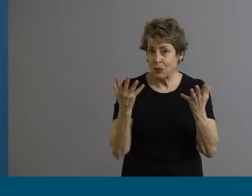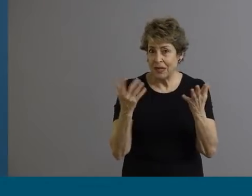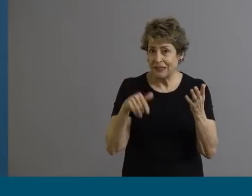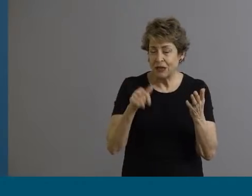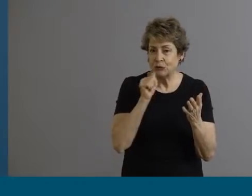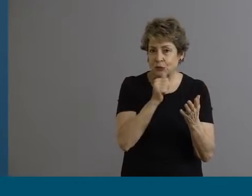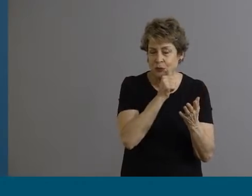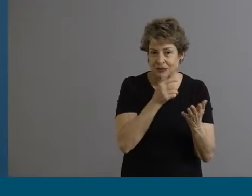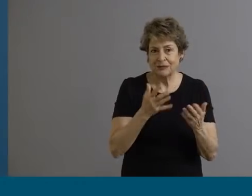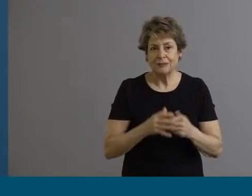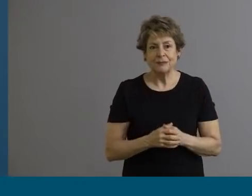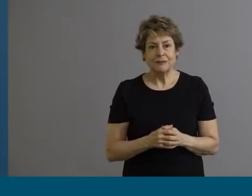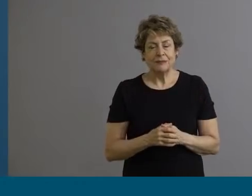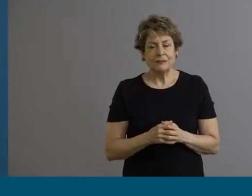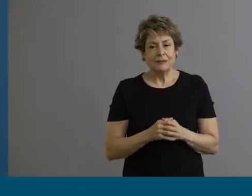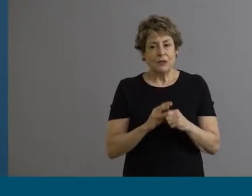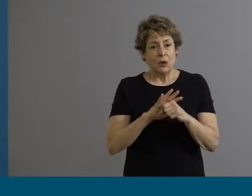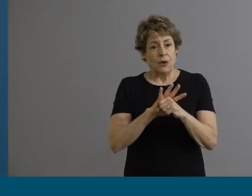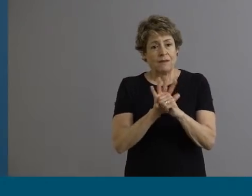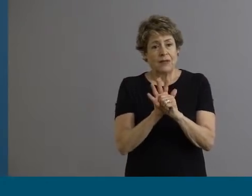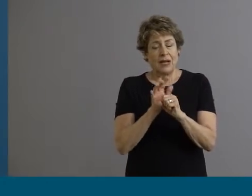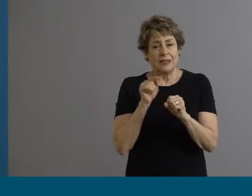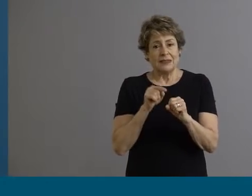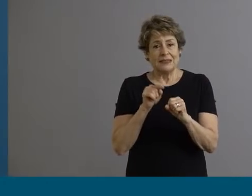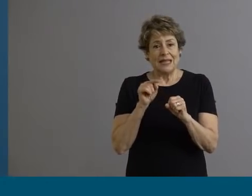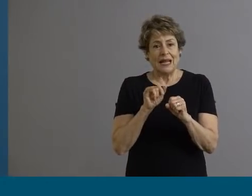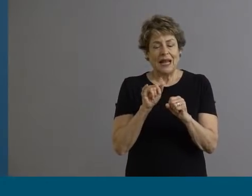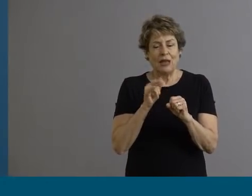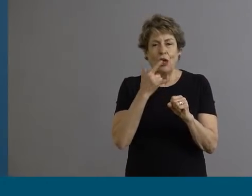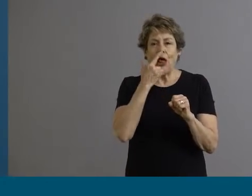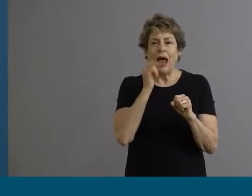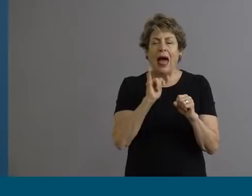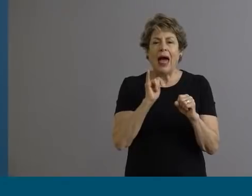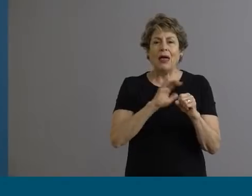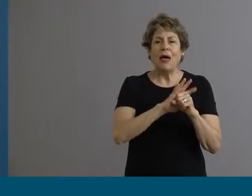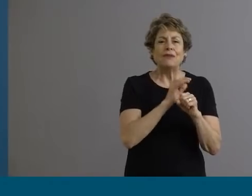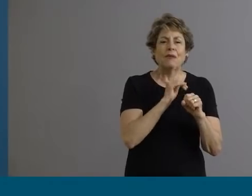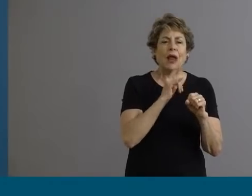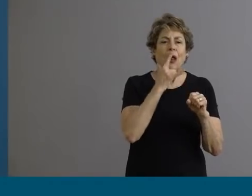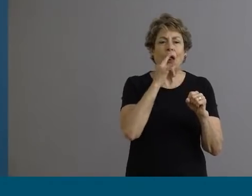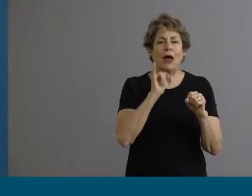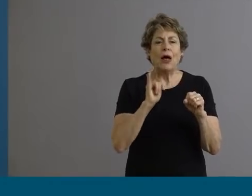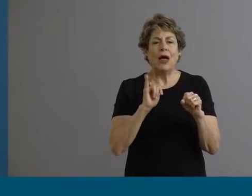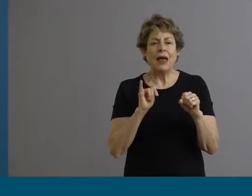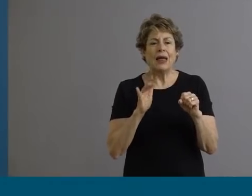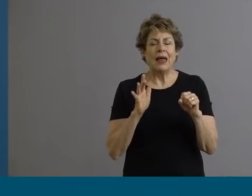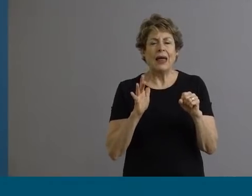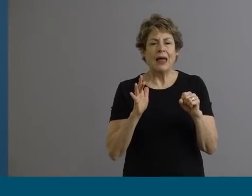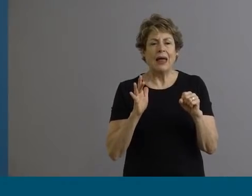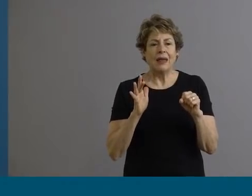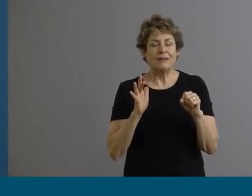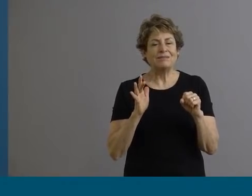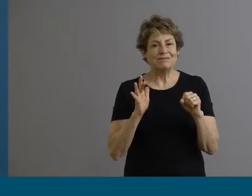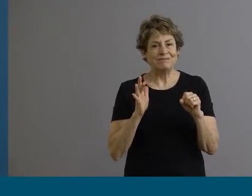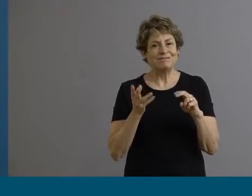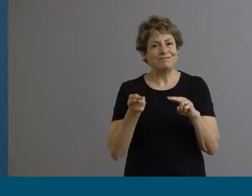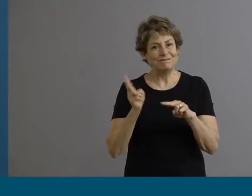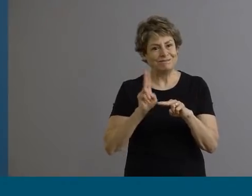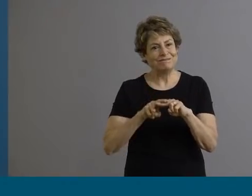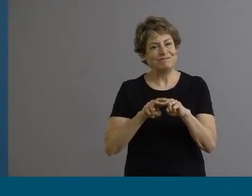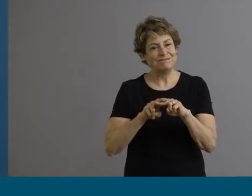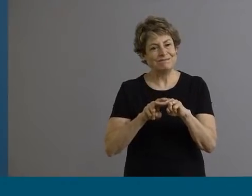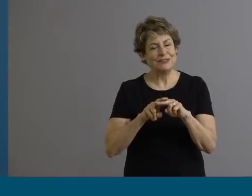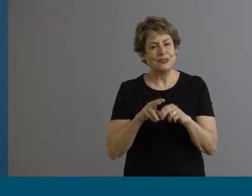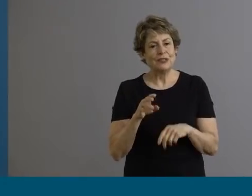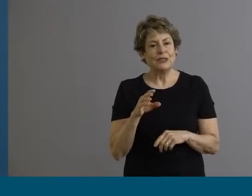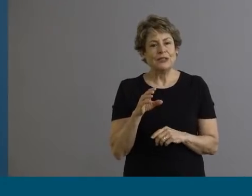rooms. COVID patient use is up, and so is the percentage of positive tests. So we